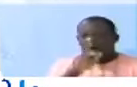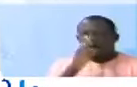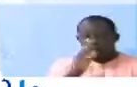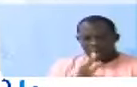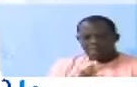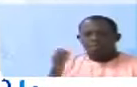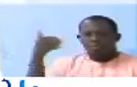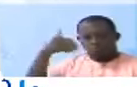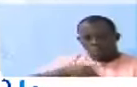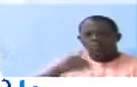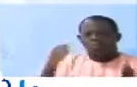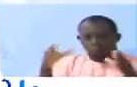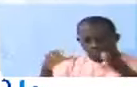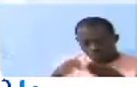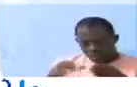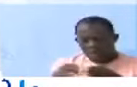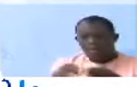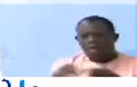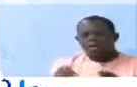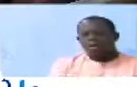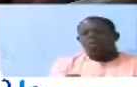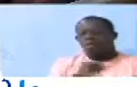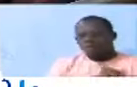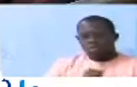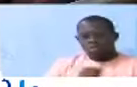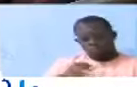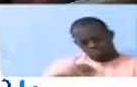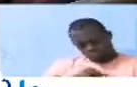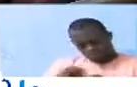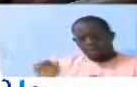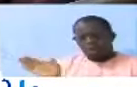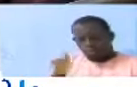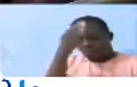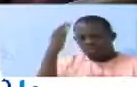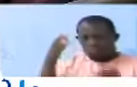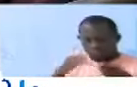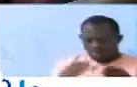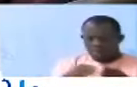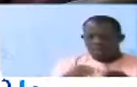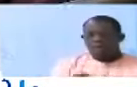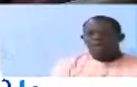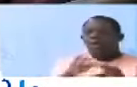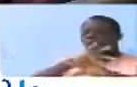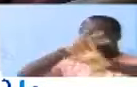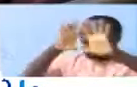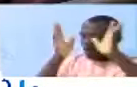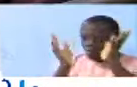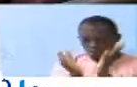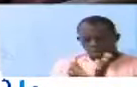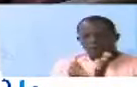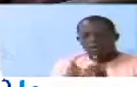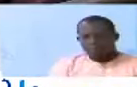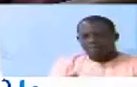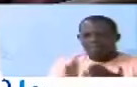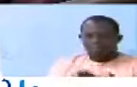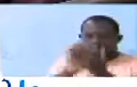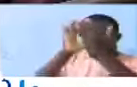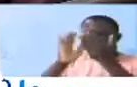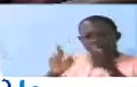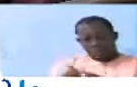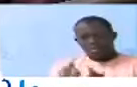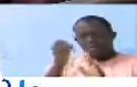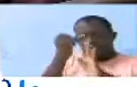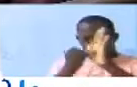us are there. Let's all go together so that we can join them. We are all facing the same